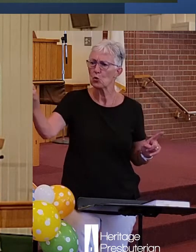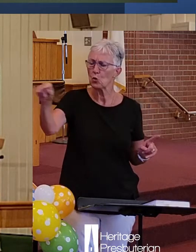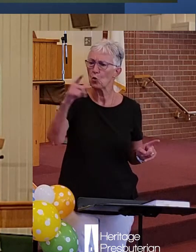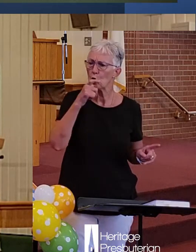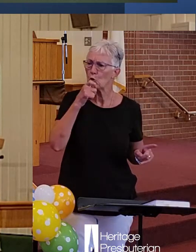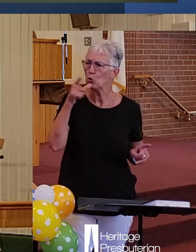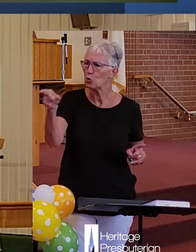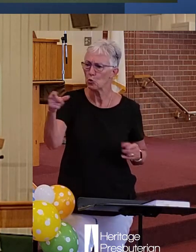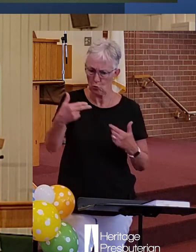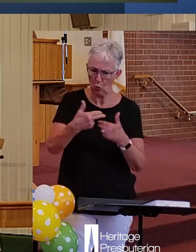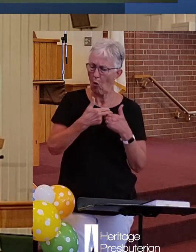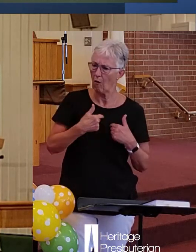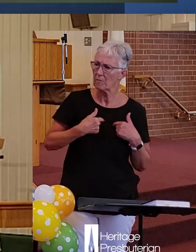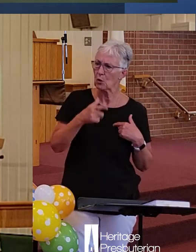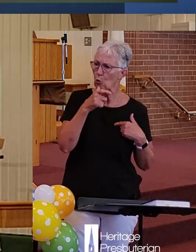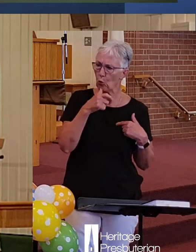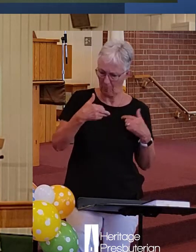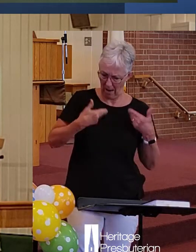I am?